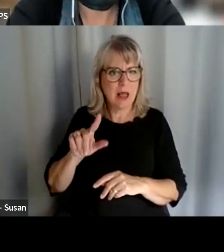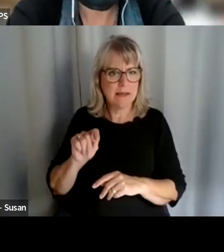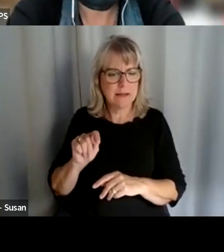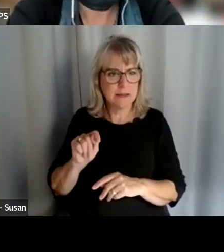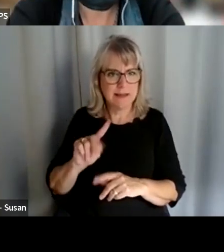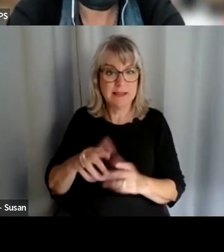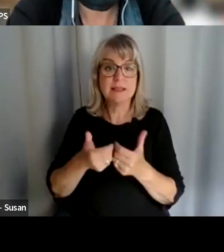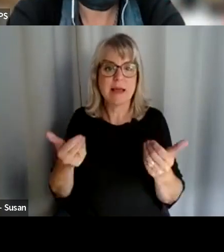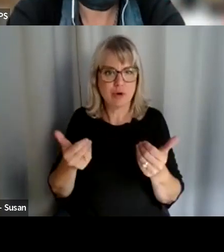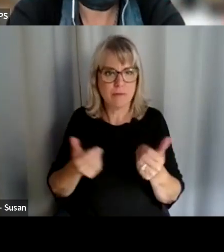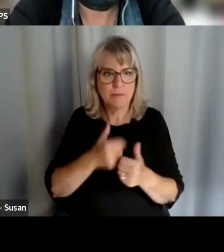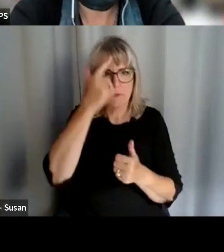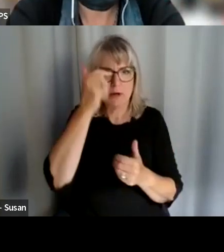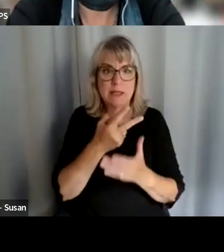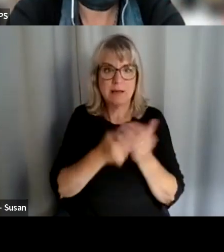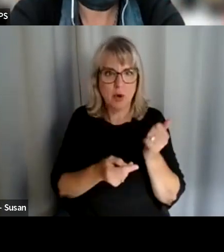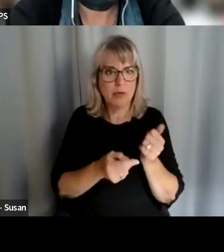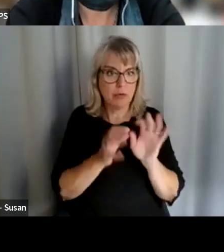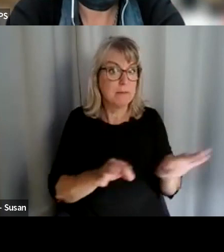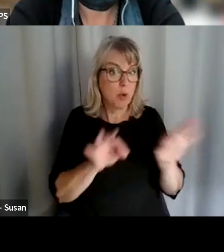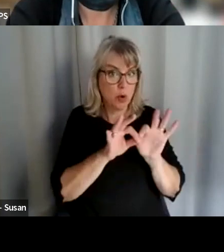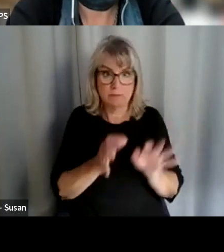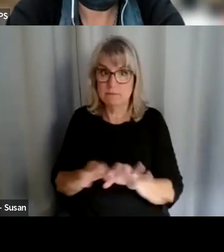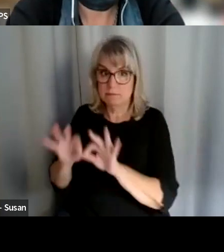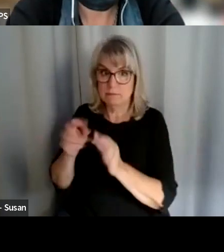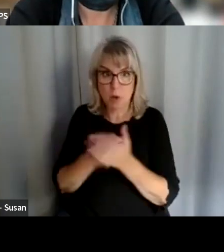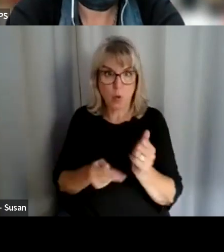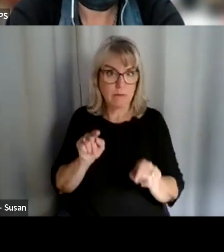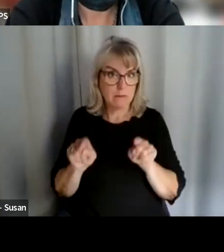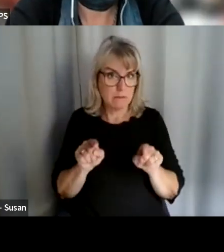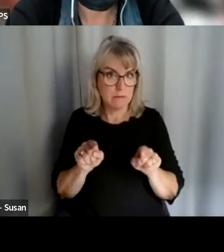separate, because they both deserve importance and they both deserve